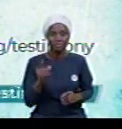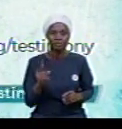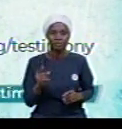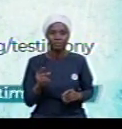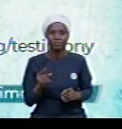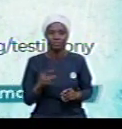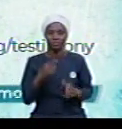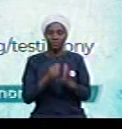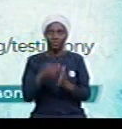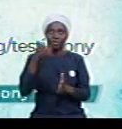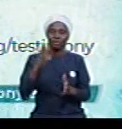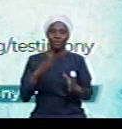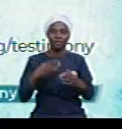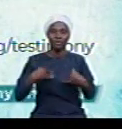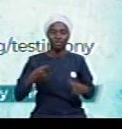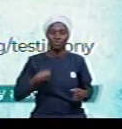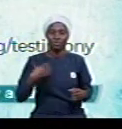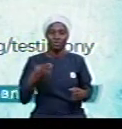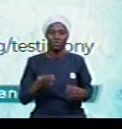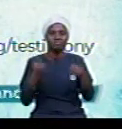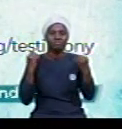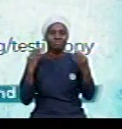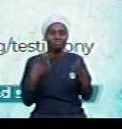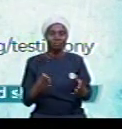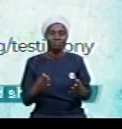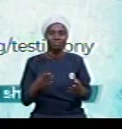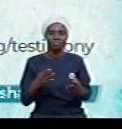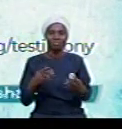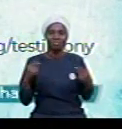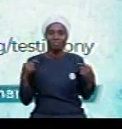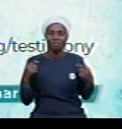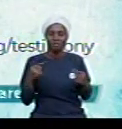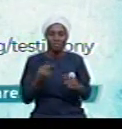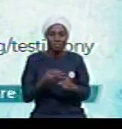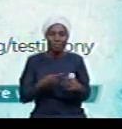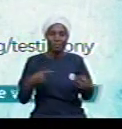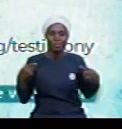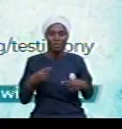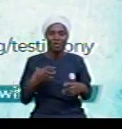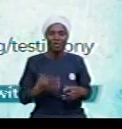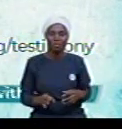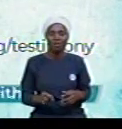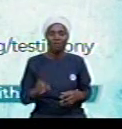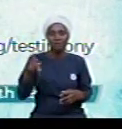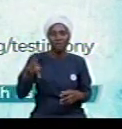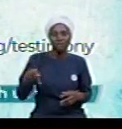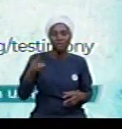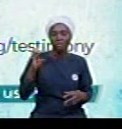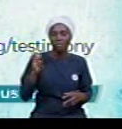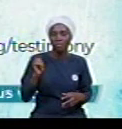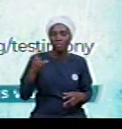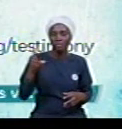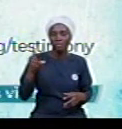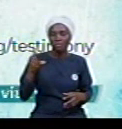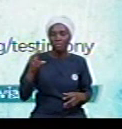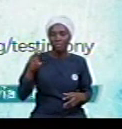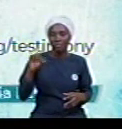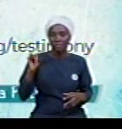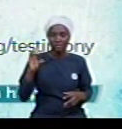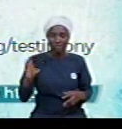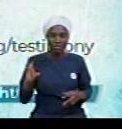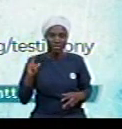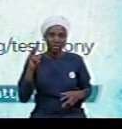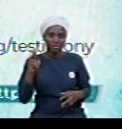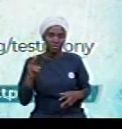multiple afflictions of peptic ulcer, severe waist pain, sprained ankle, and right lower abdominal